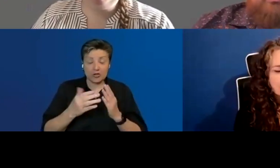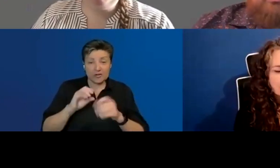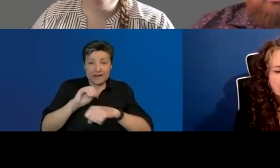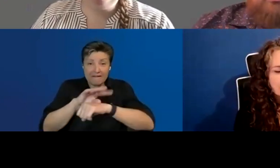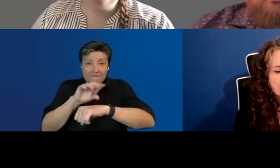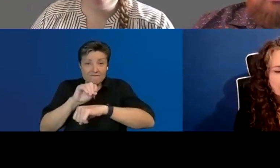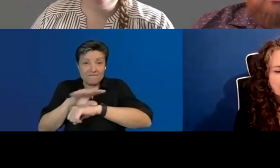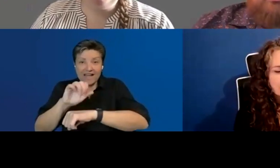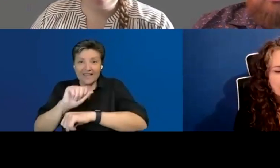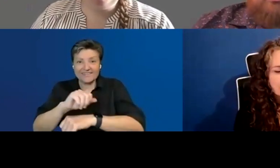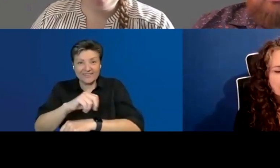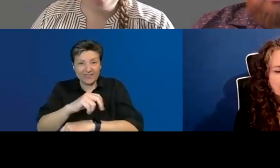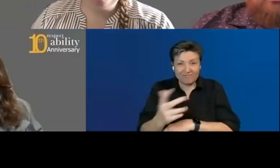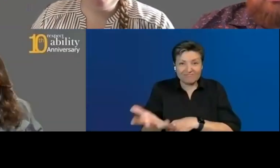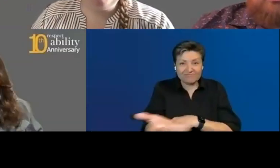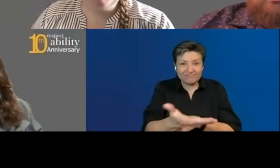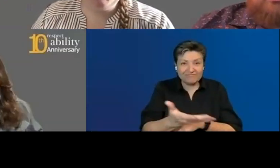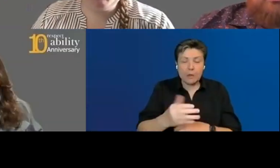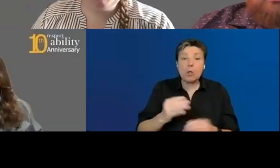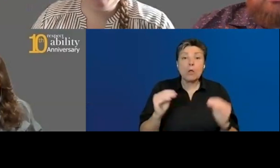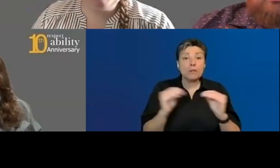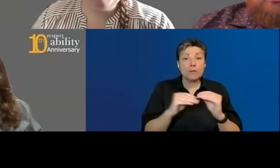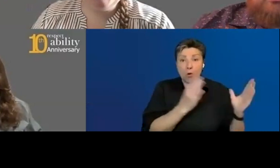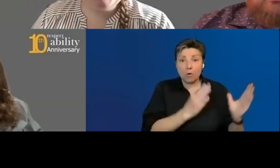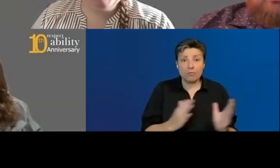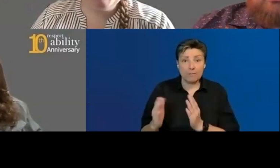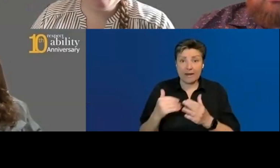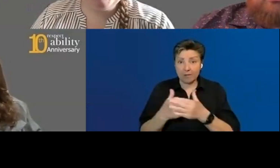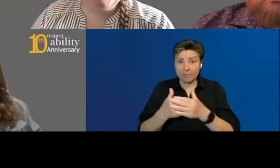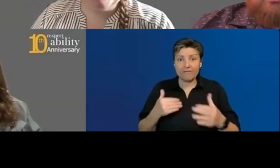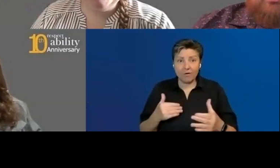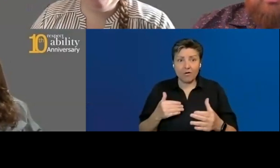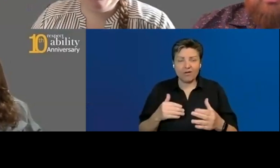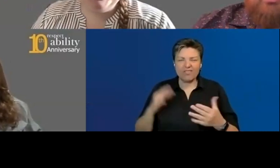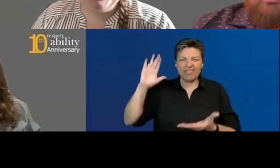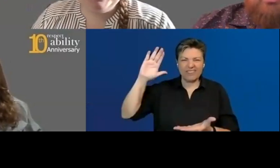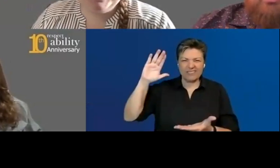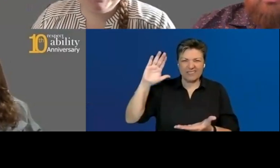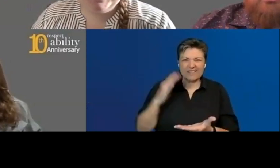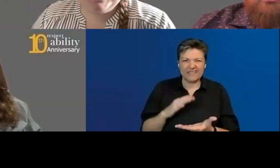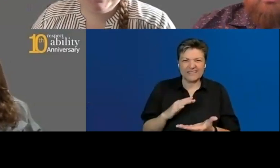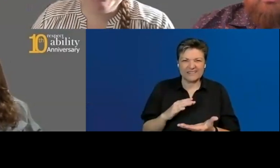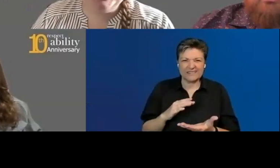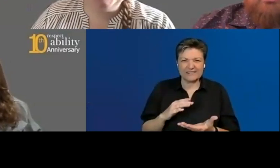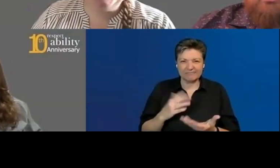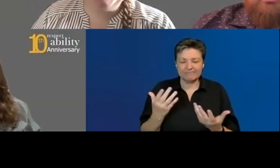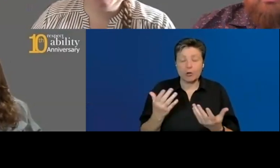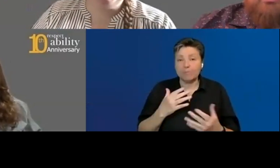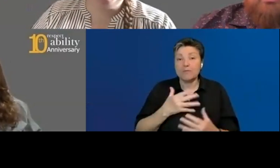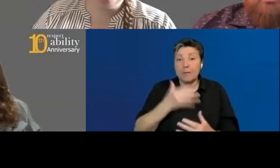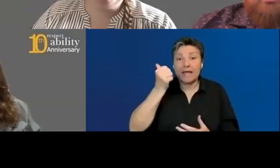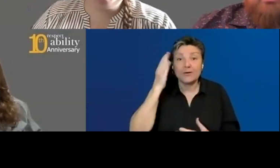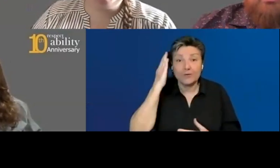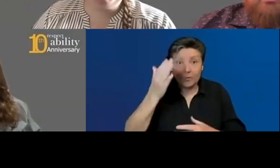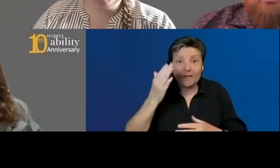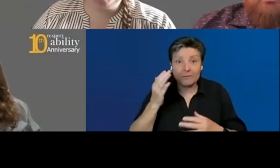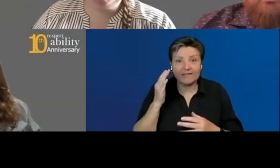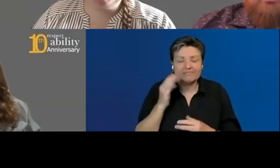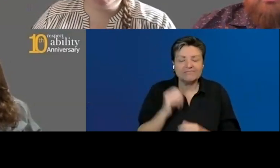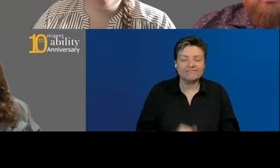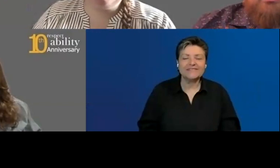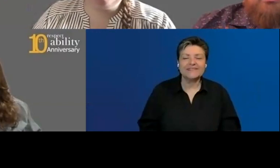Yep. Basically, the more you prepare ahead of time, the better it's going to be. So Noah